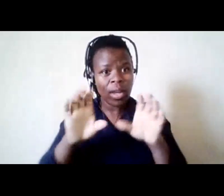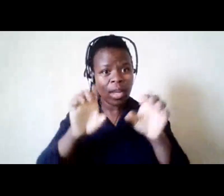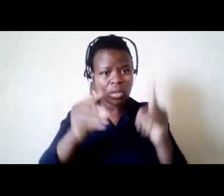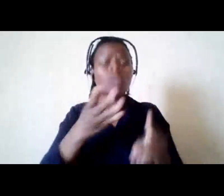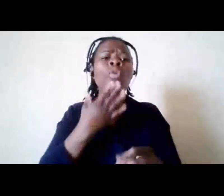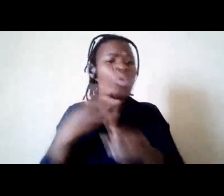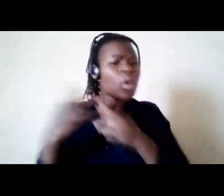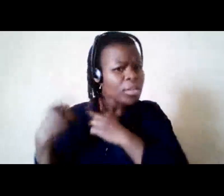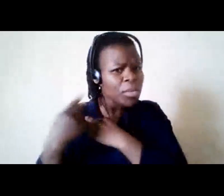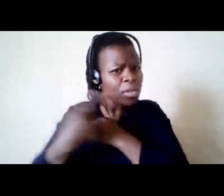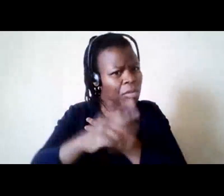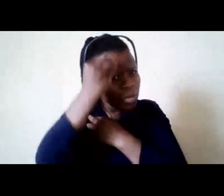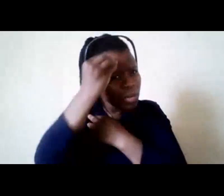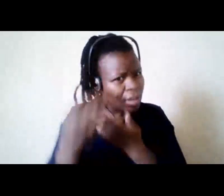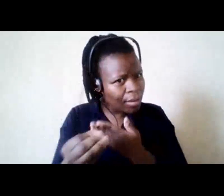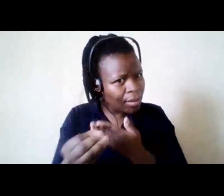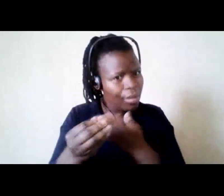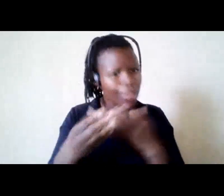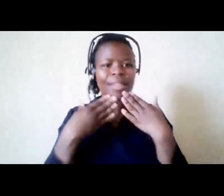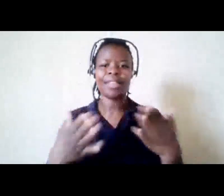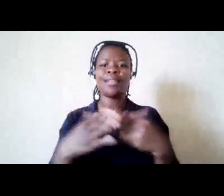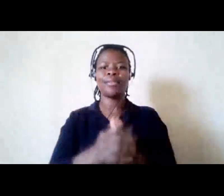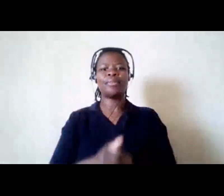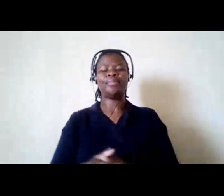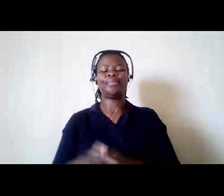this? Thank you.